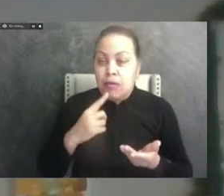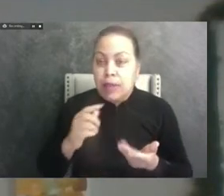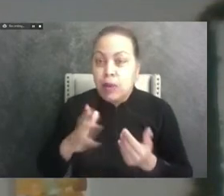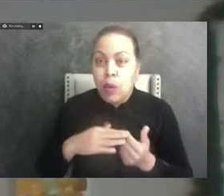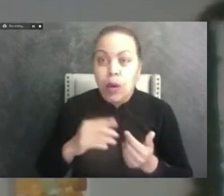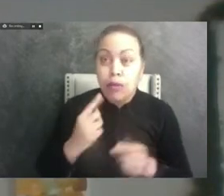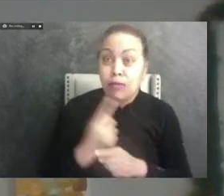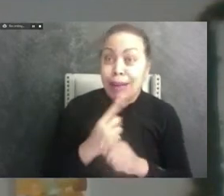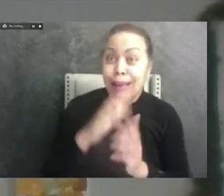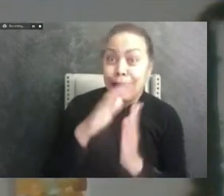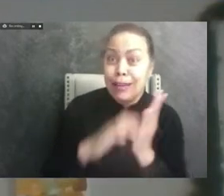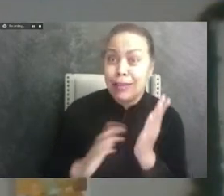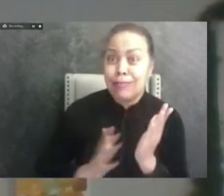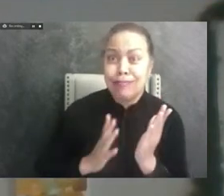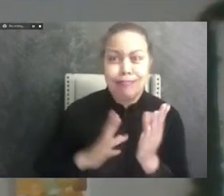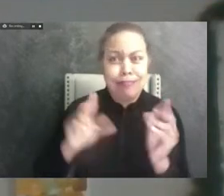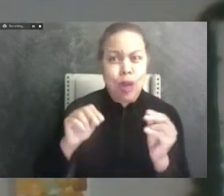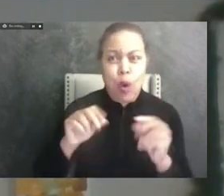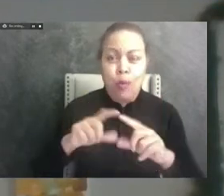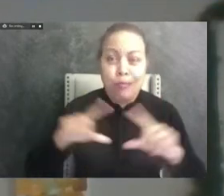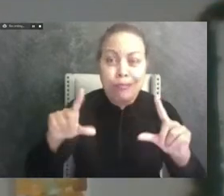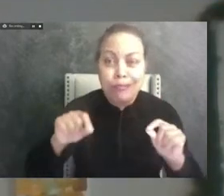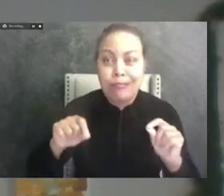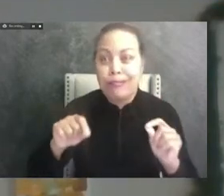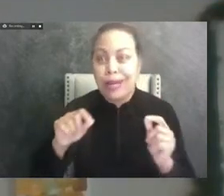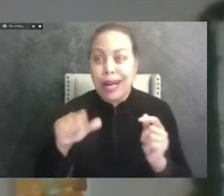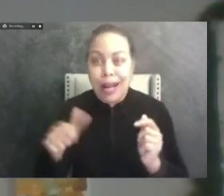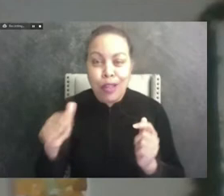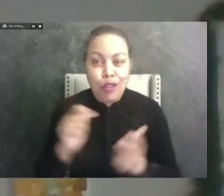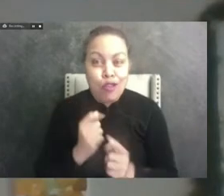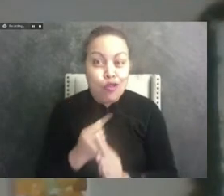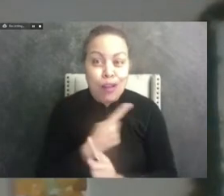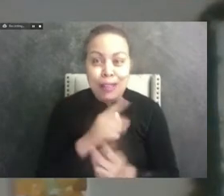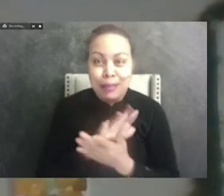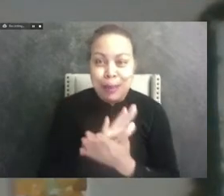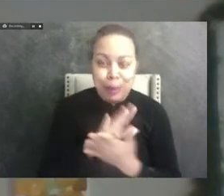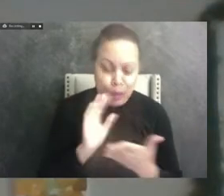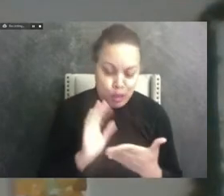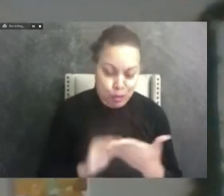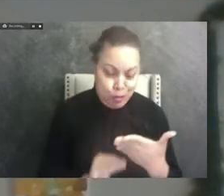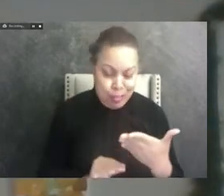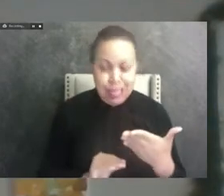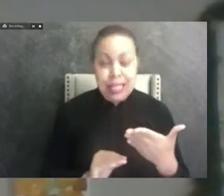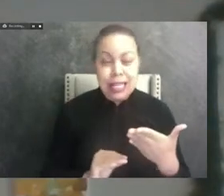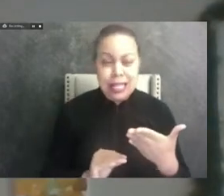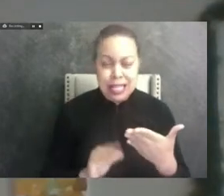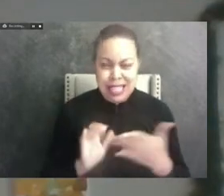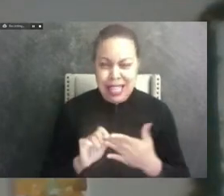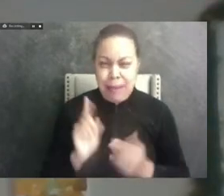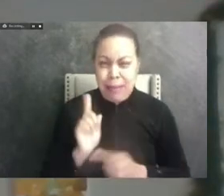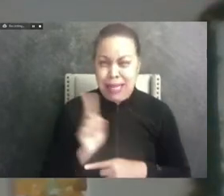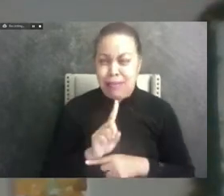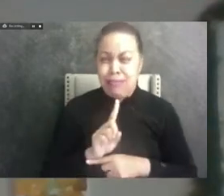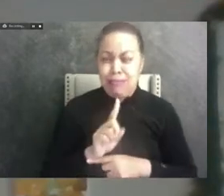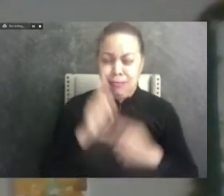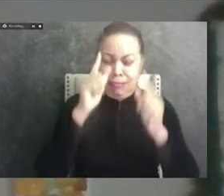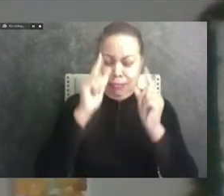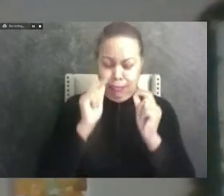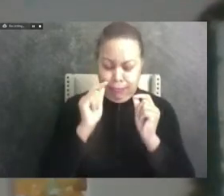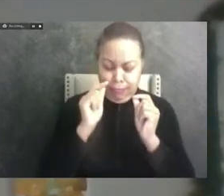bills. She closed her eyes for a minute, took a breath, and began.